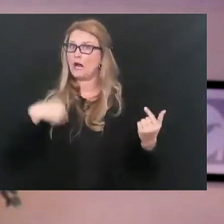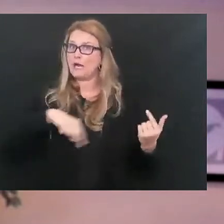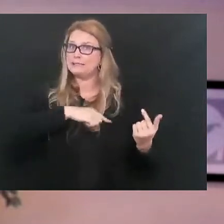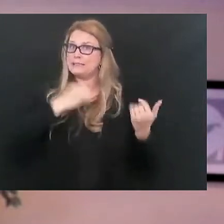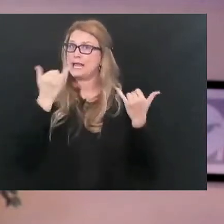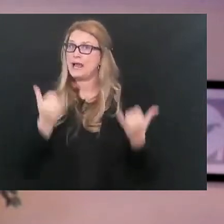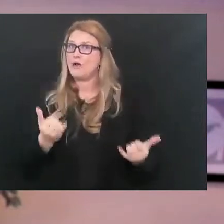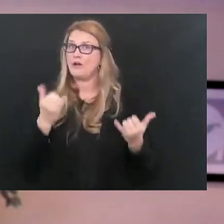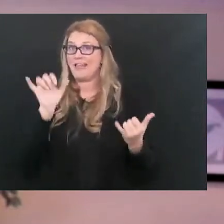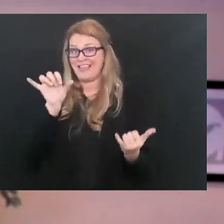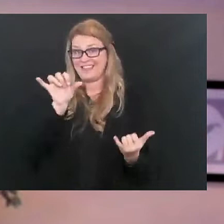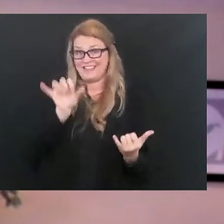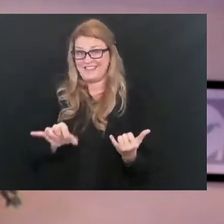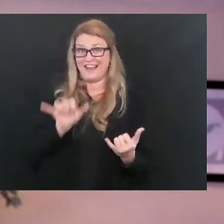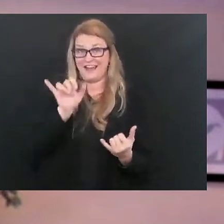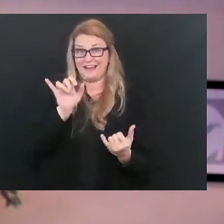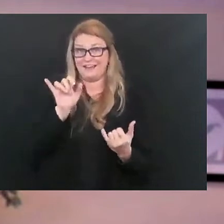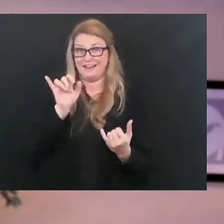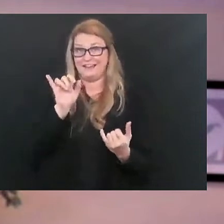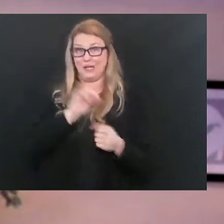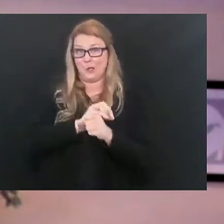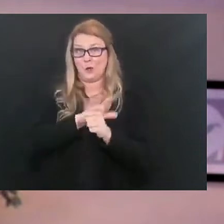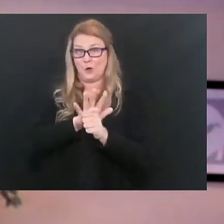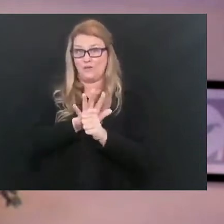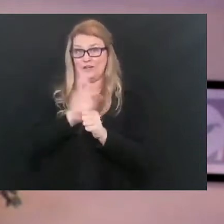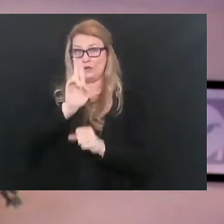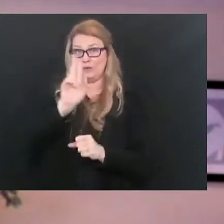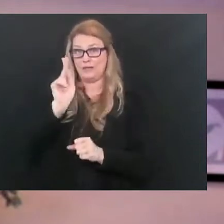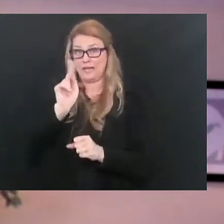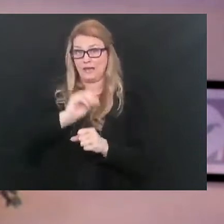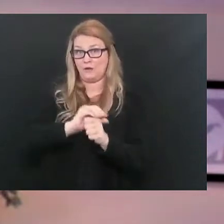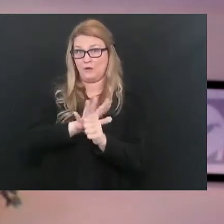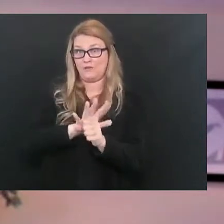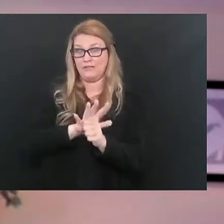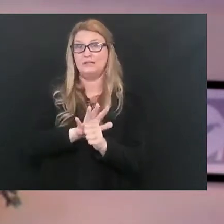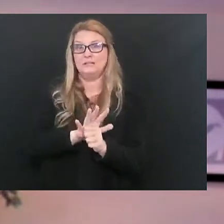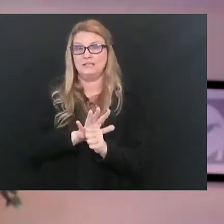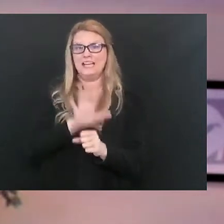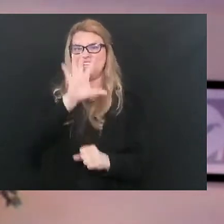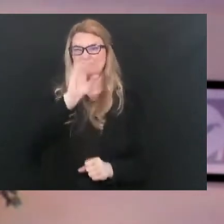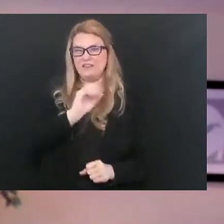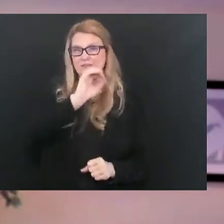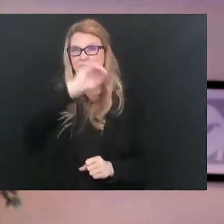this variant is not only twice, 50% more